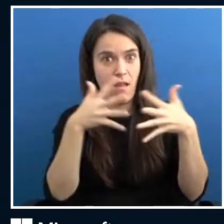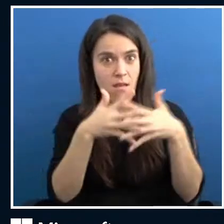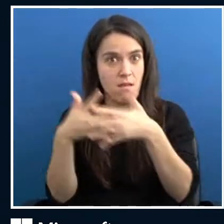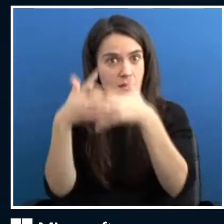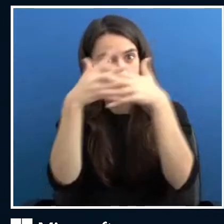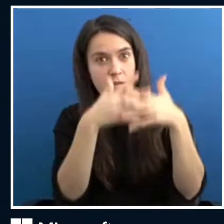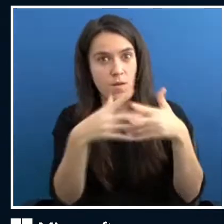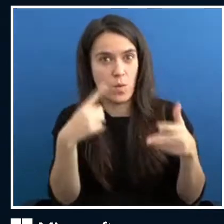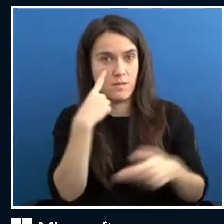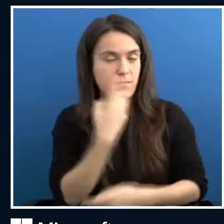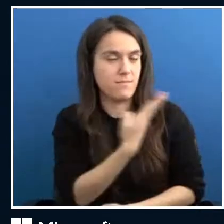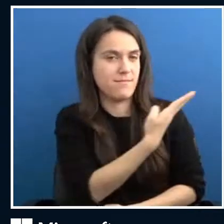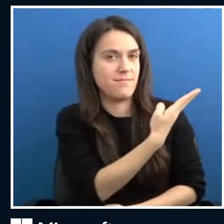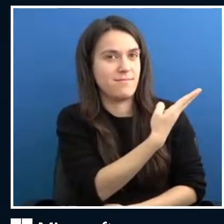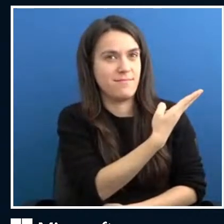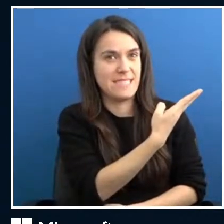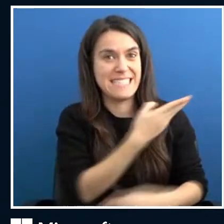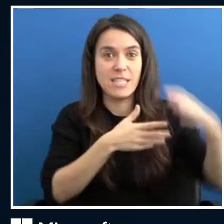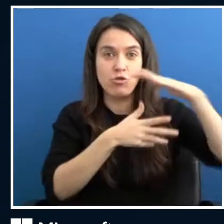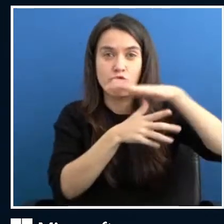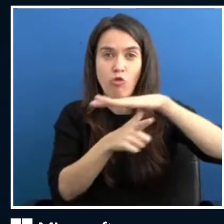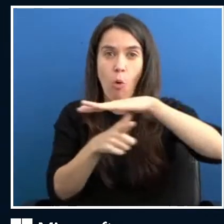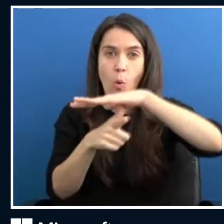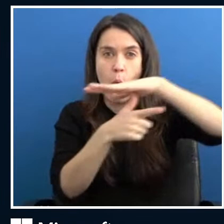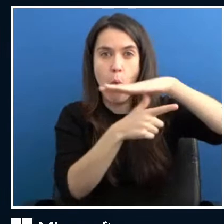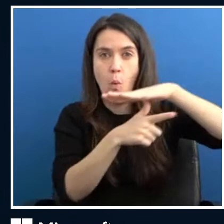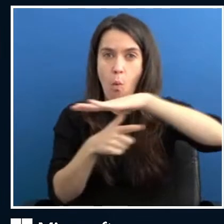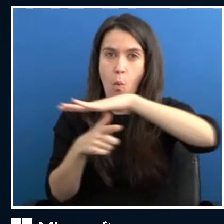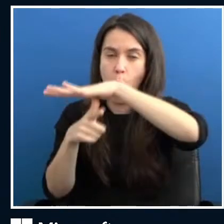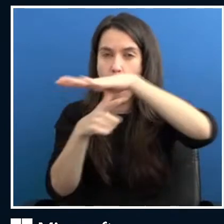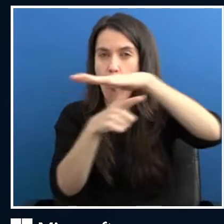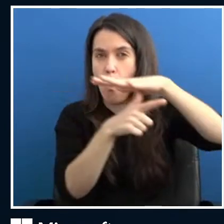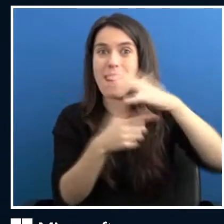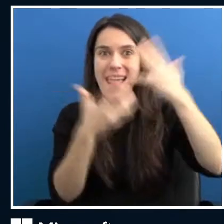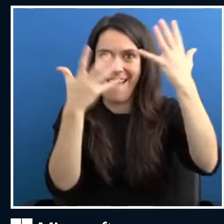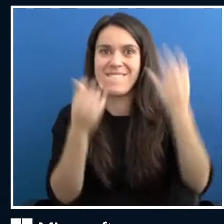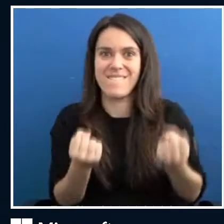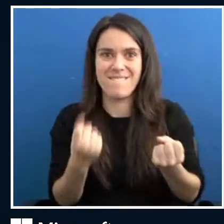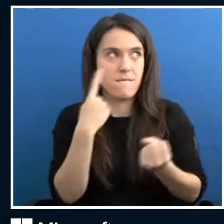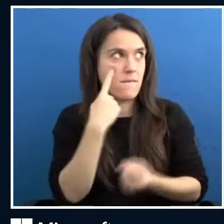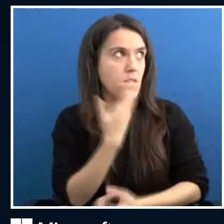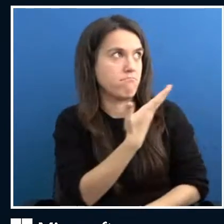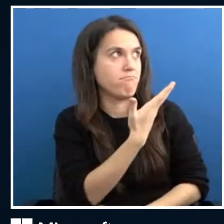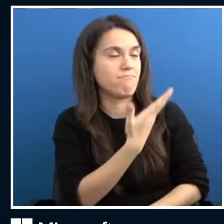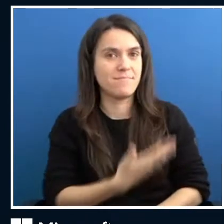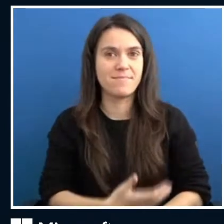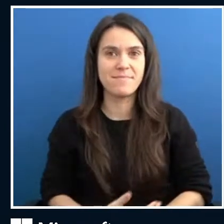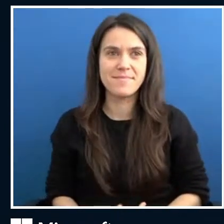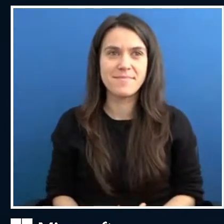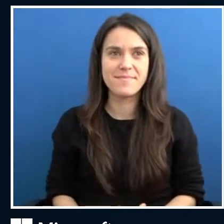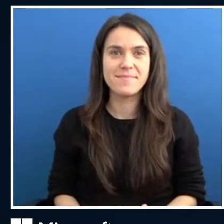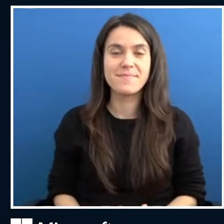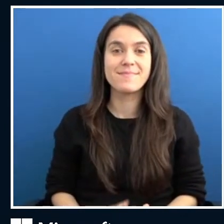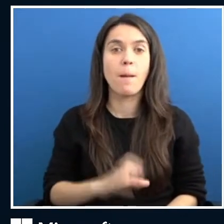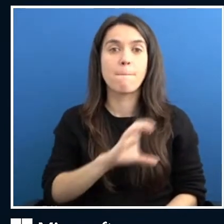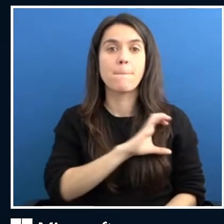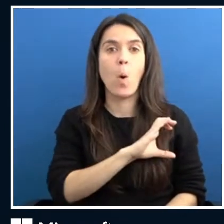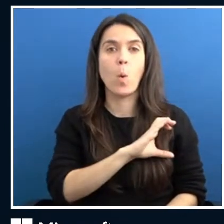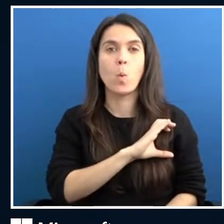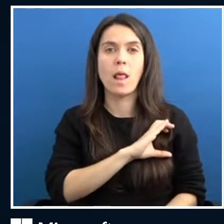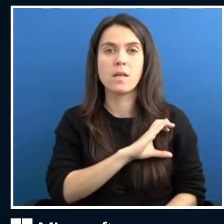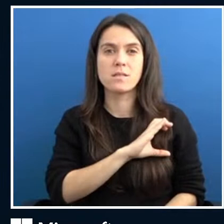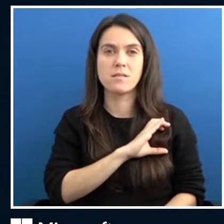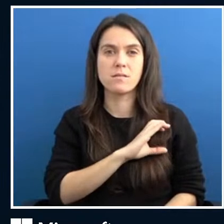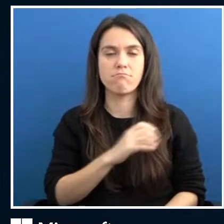are drones that can be equipped with this kind of camera used by local police departments.